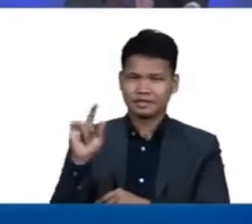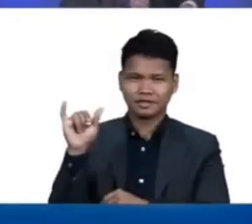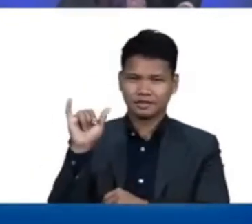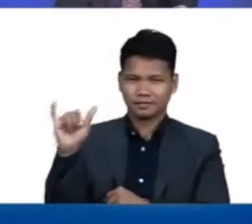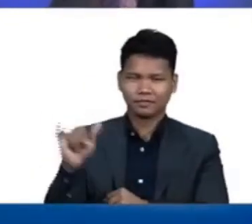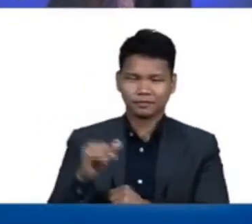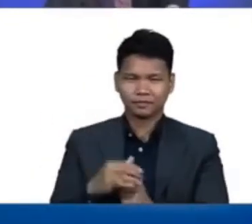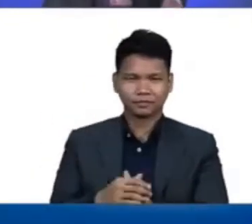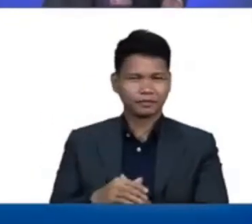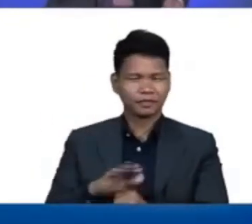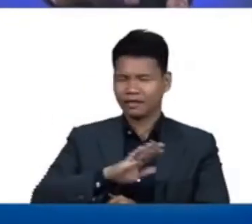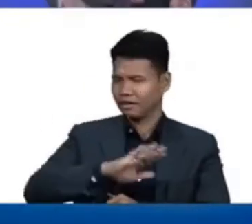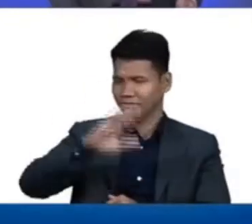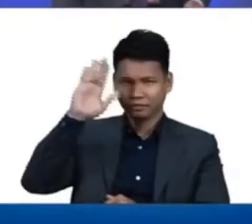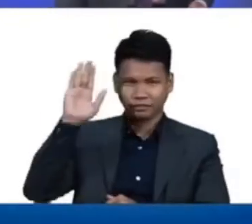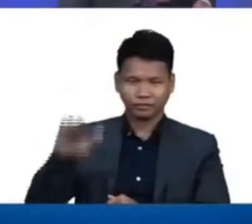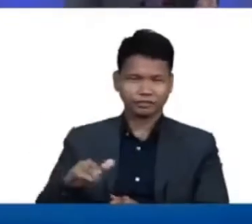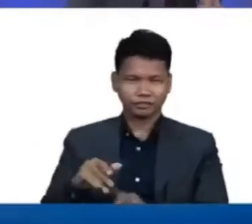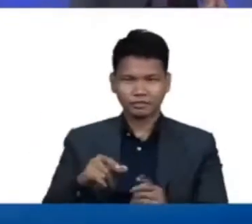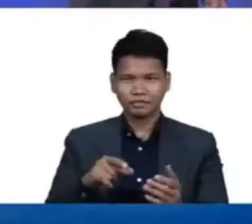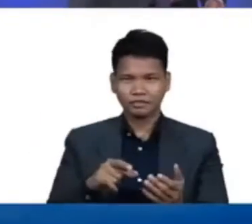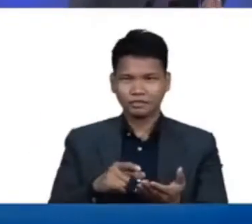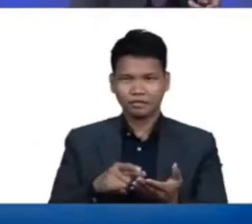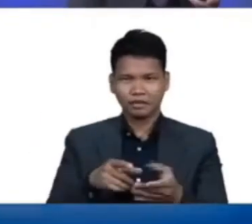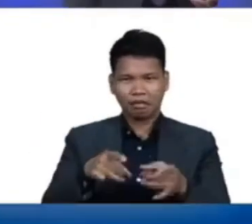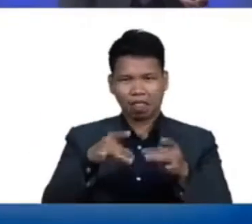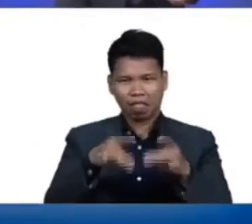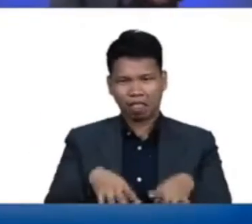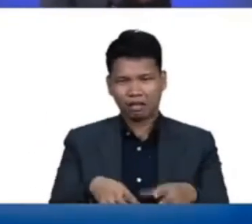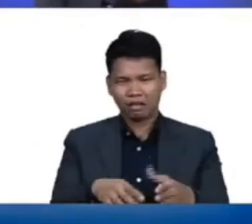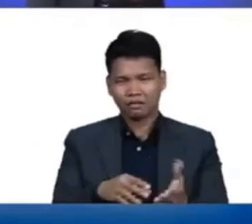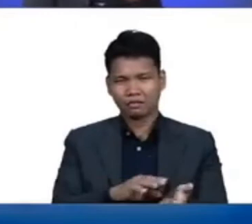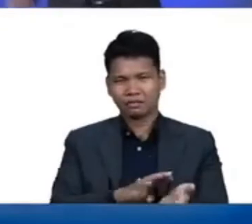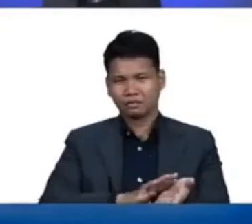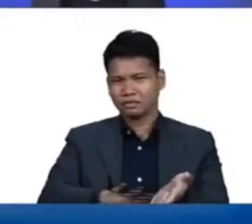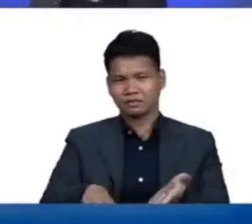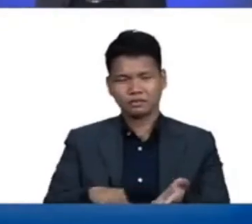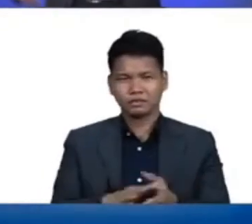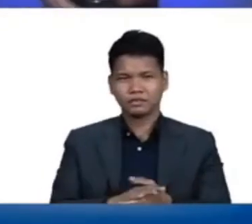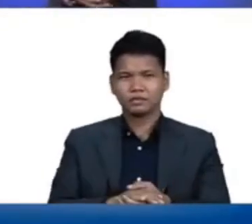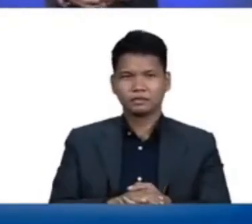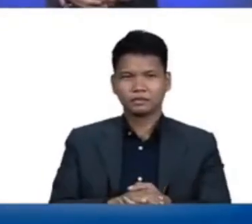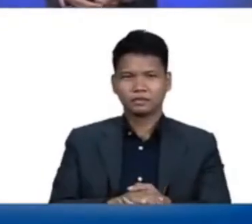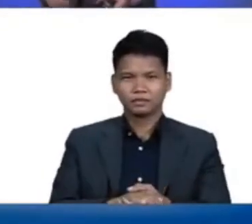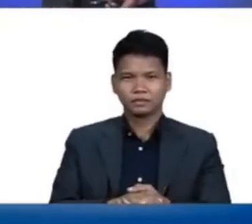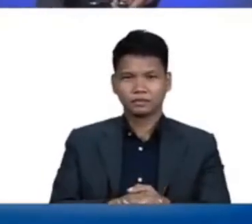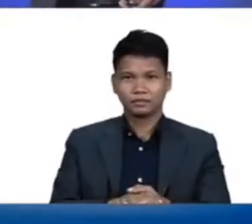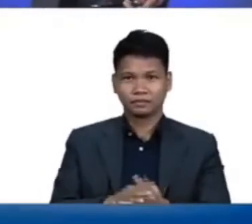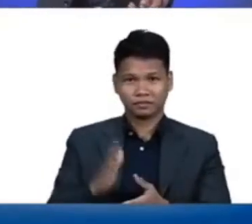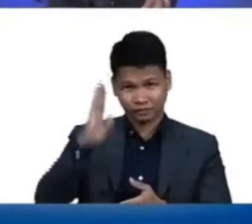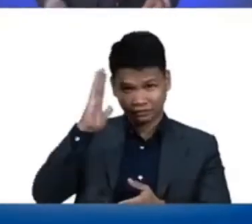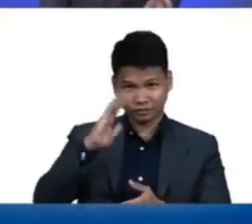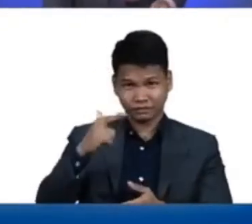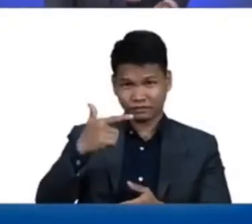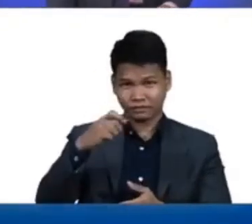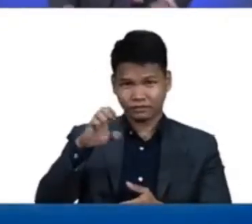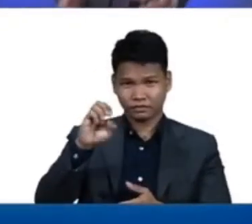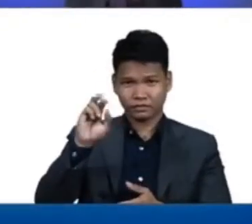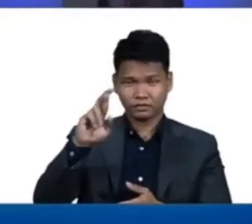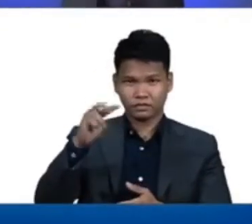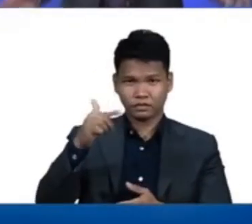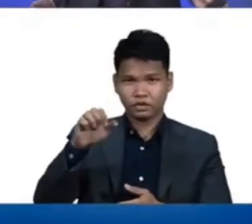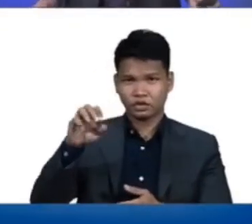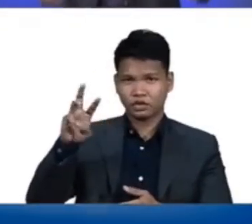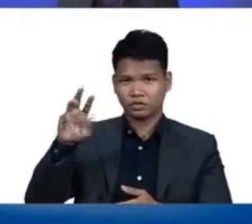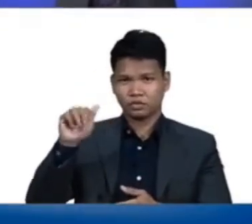never outdated mga minamahal na kapatid ang sabi ni George Washington it is impossible to rightly